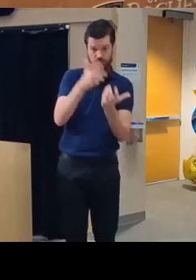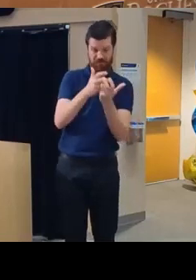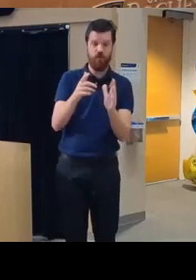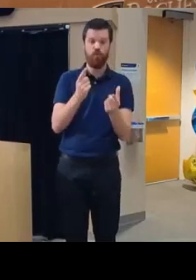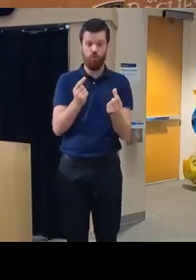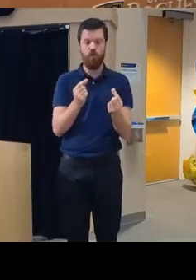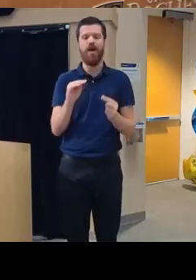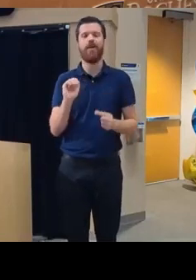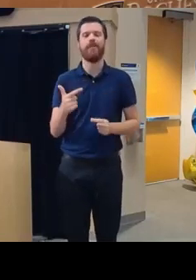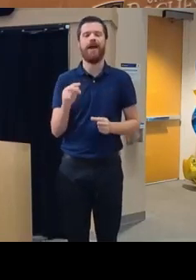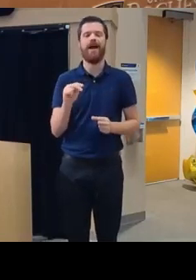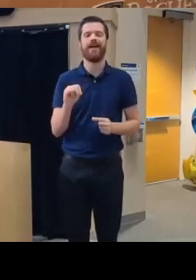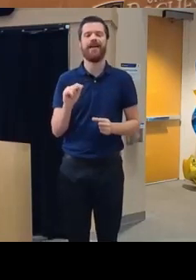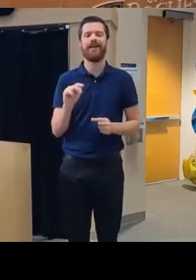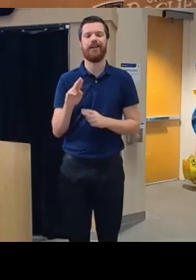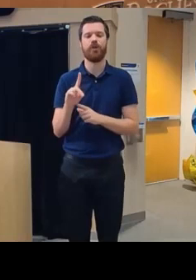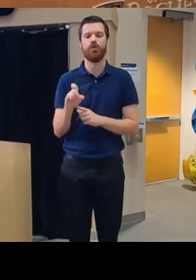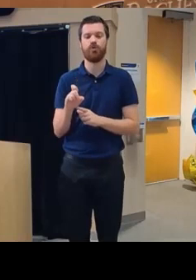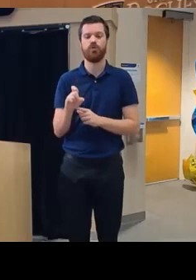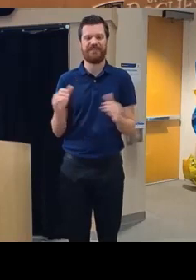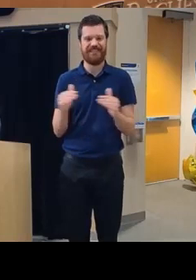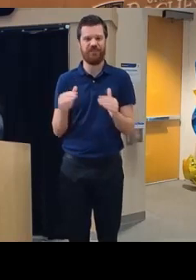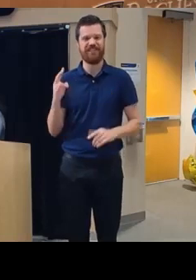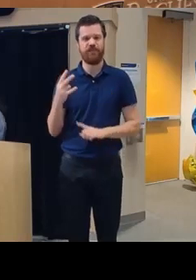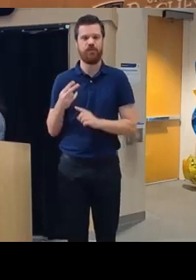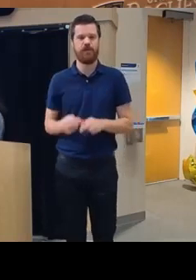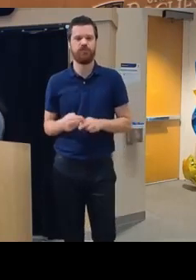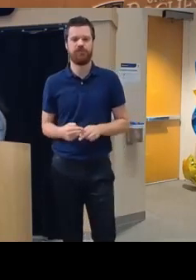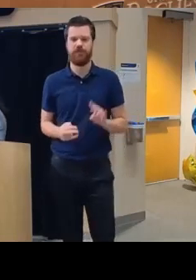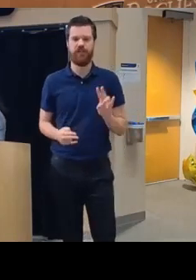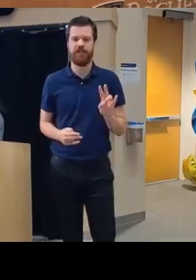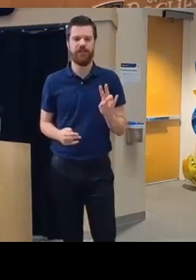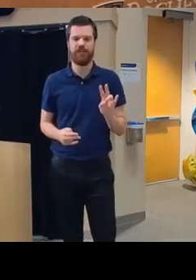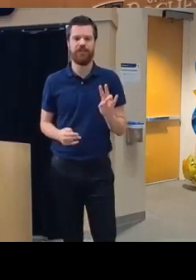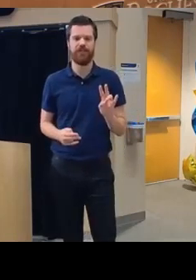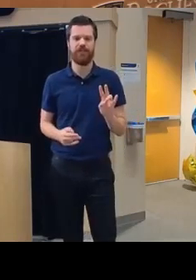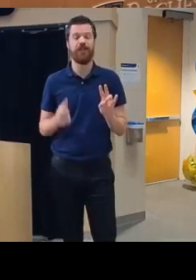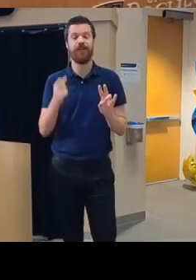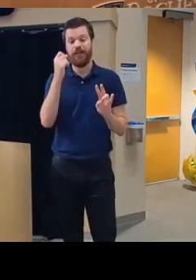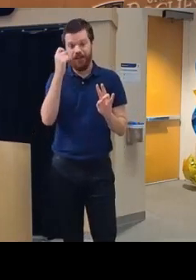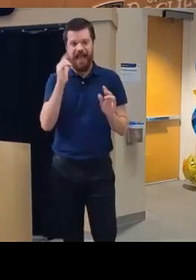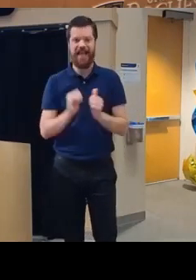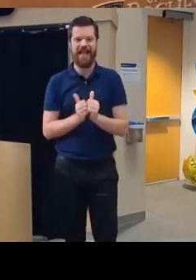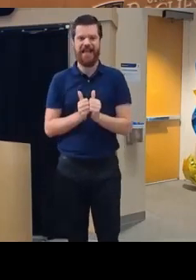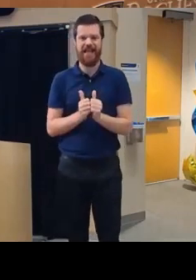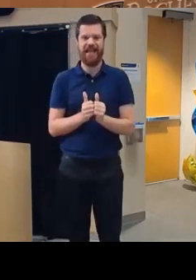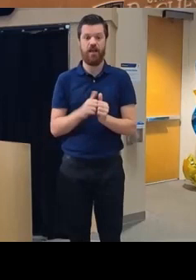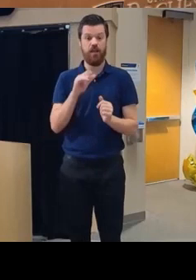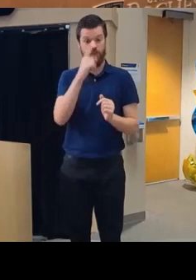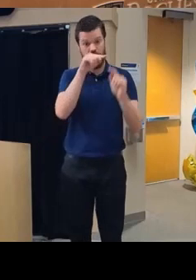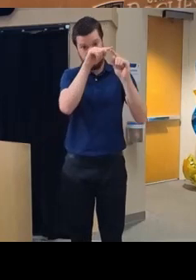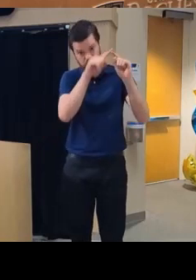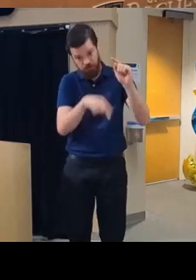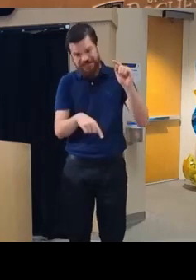the magnitude, it's the same magnitude, 7 pounds. So I think what this is saying is that this population